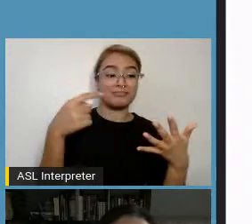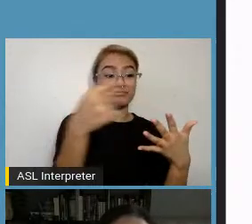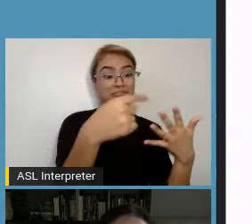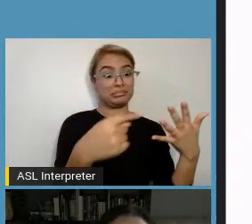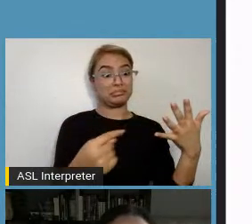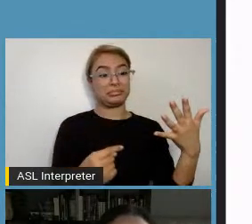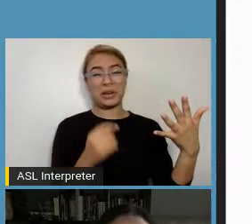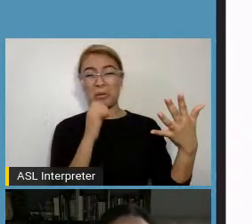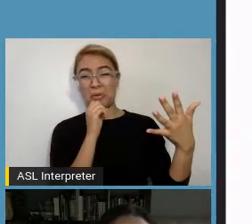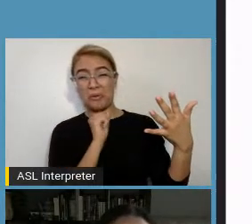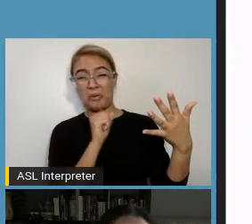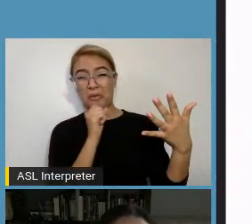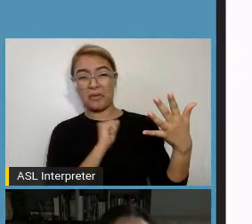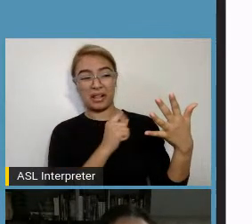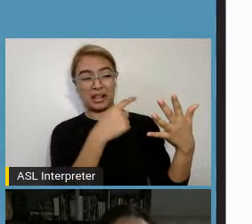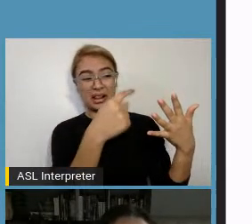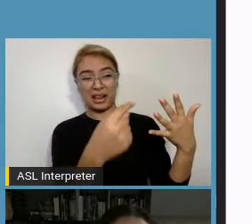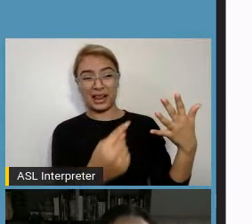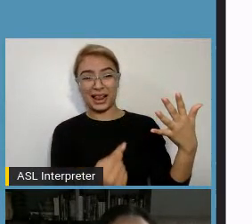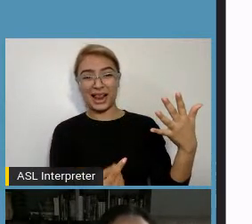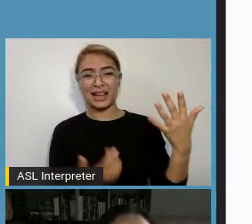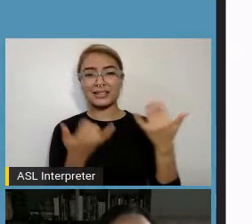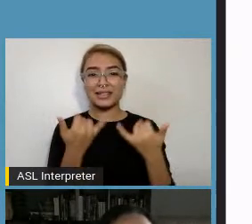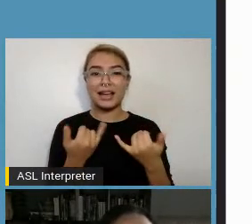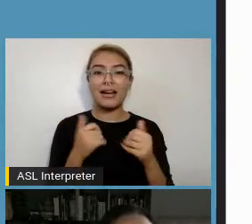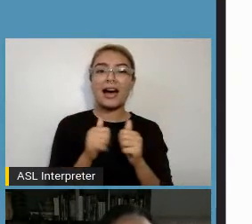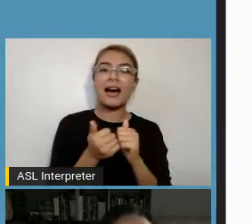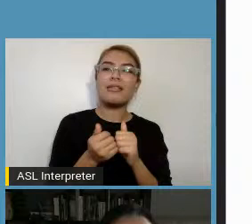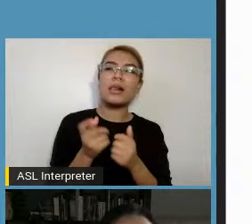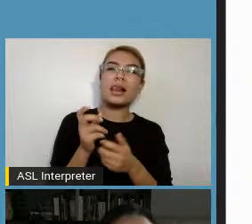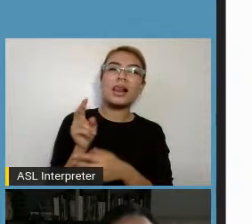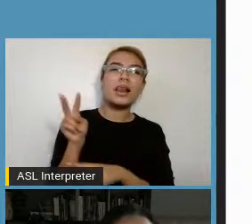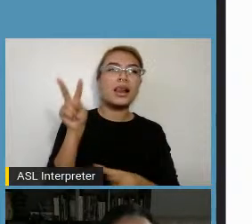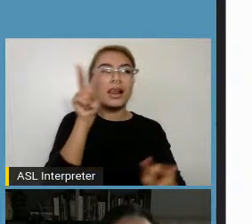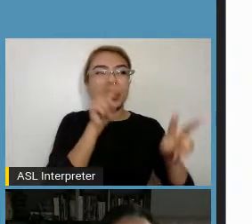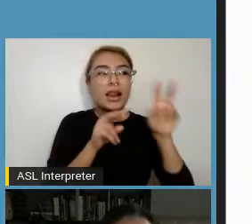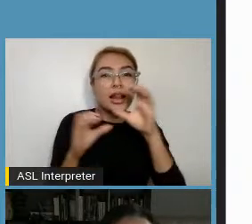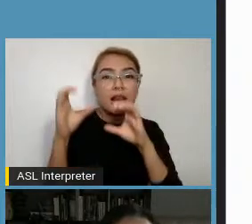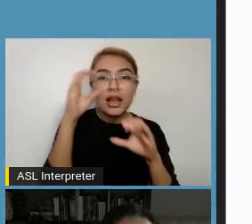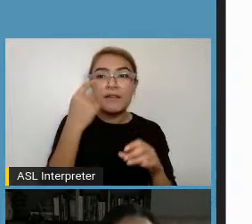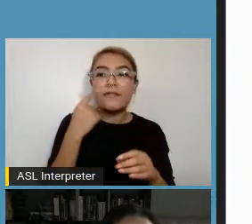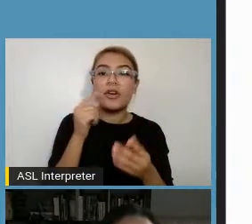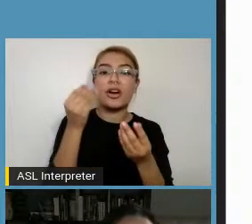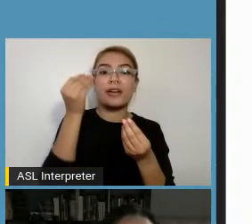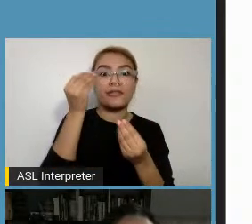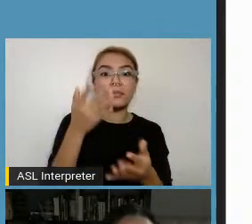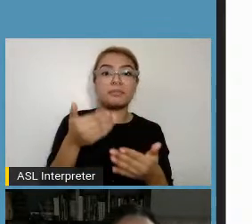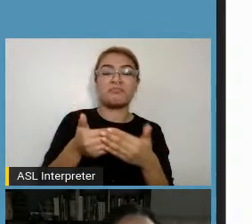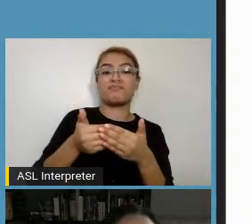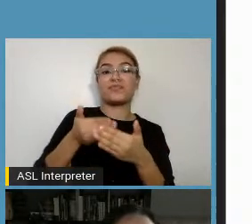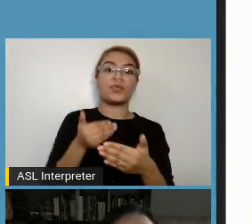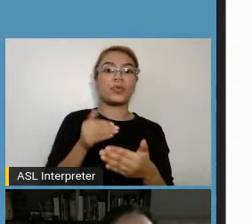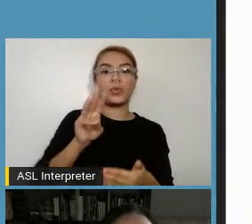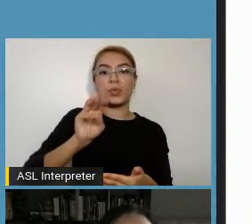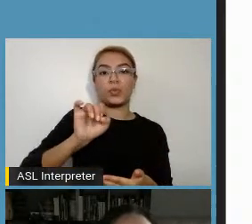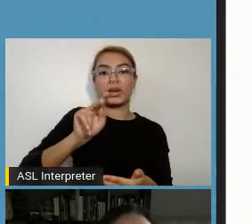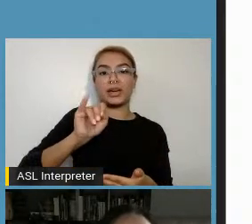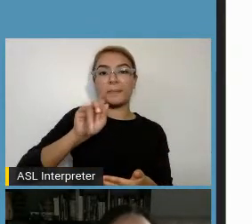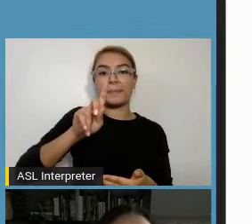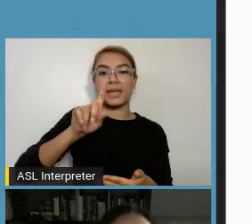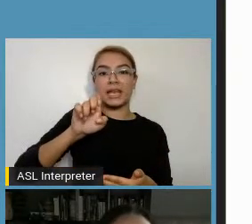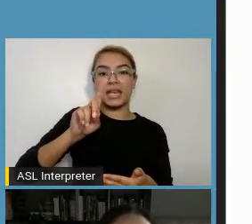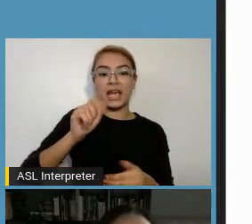now how we would look for information before Wikipedia was around, and some of the